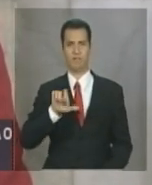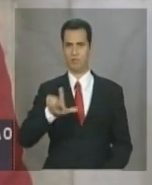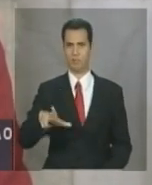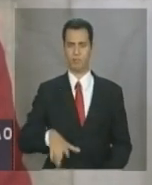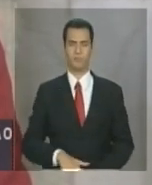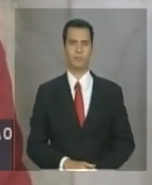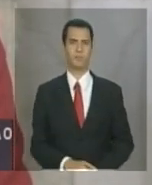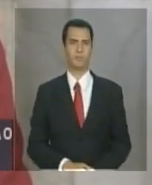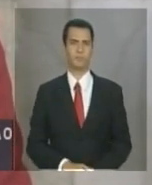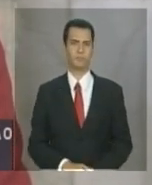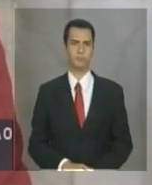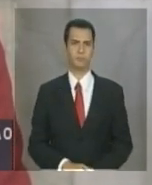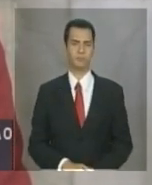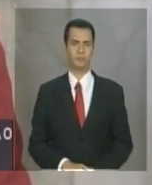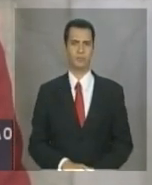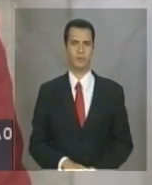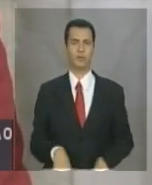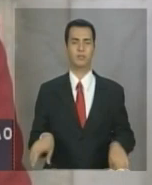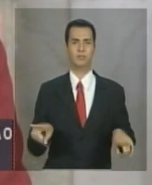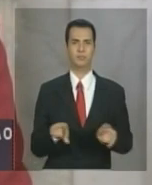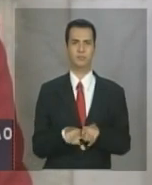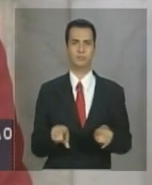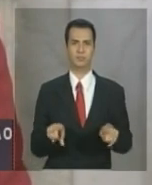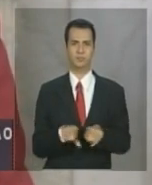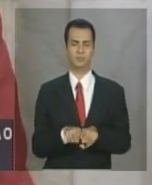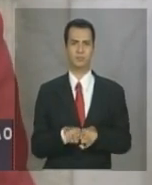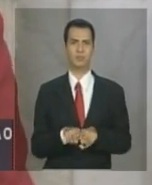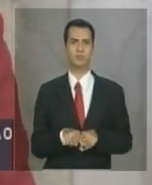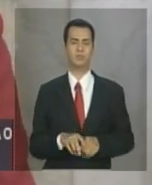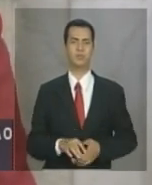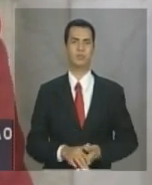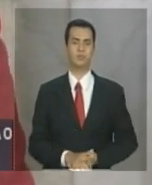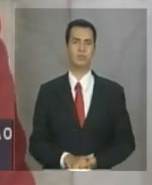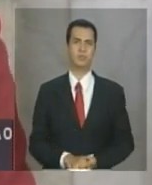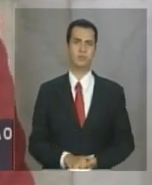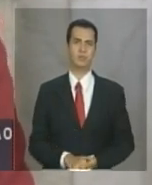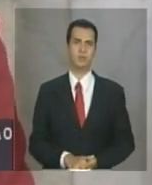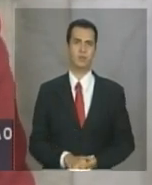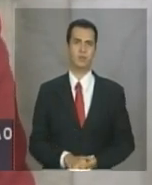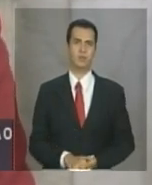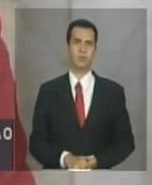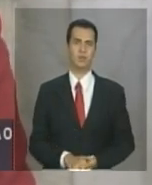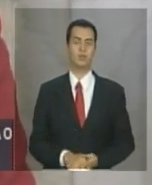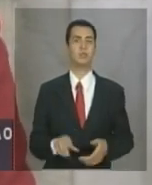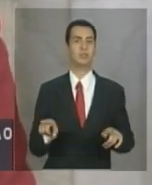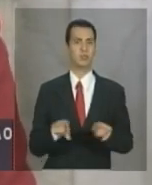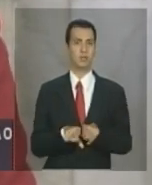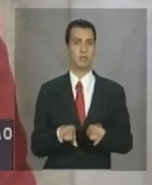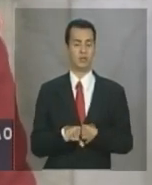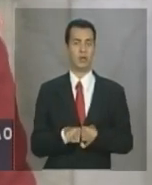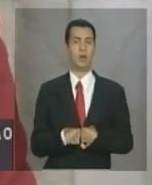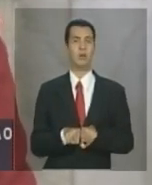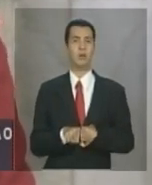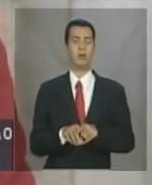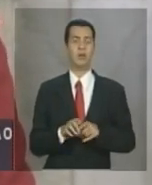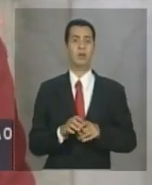energy. E também na evolução tecnológica nessa área, quando se